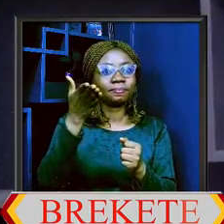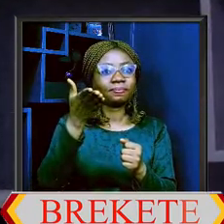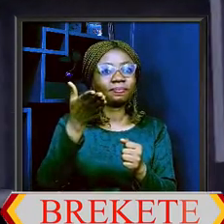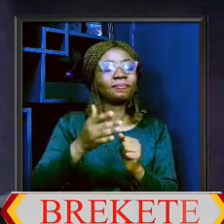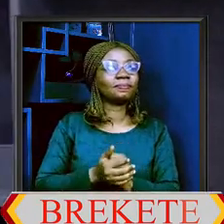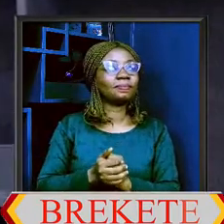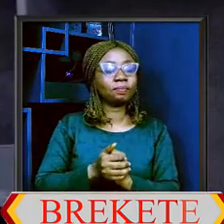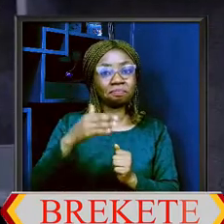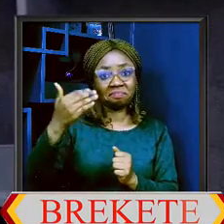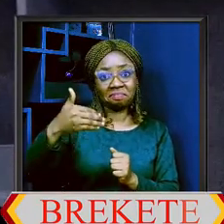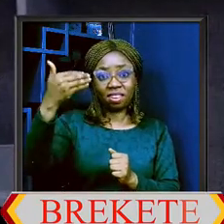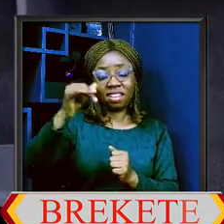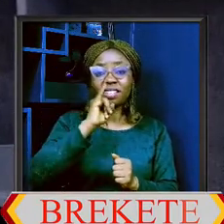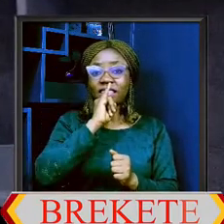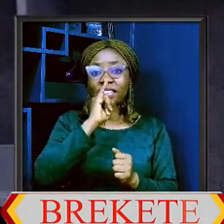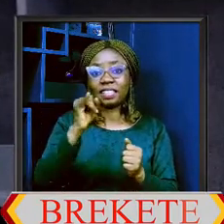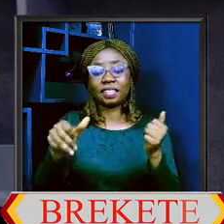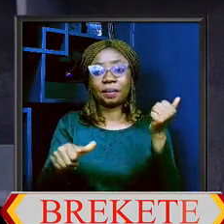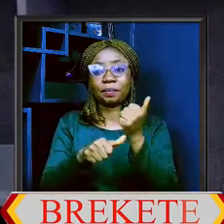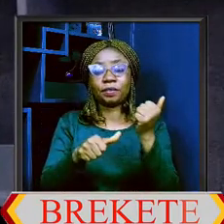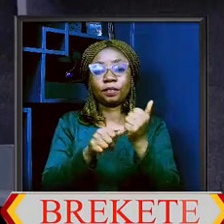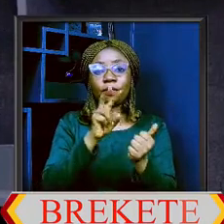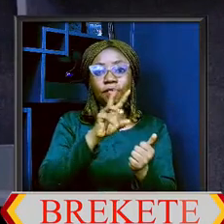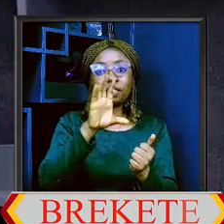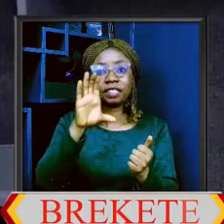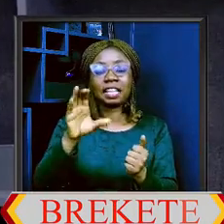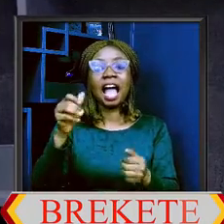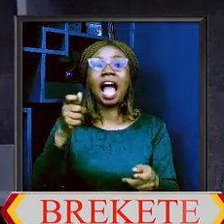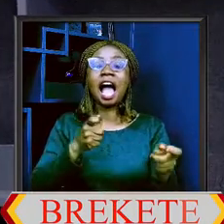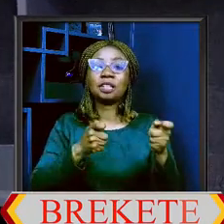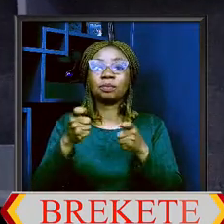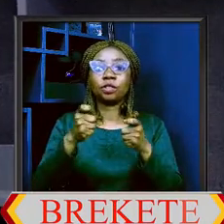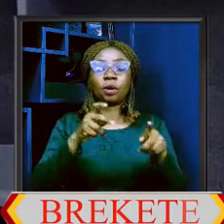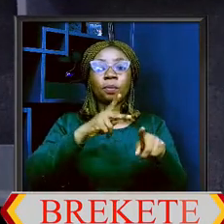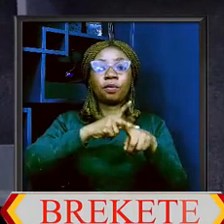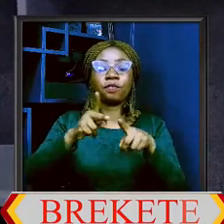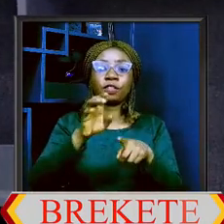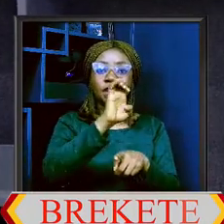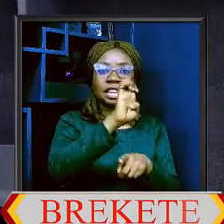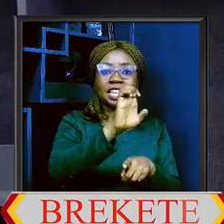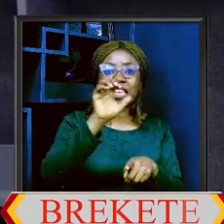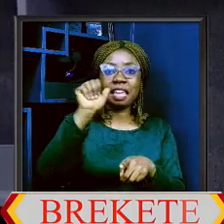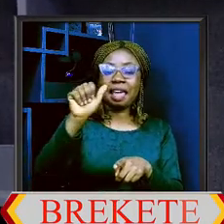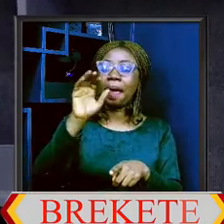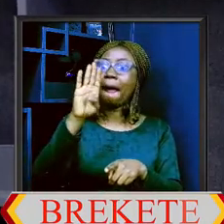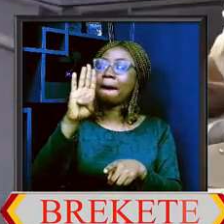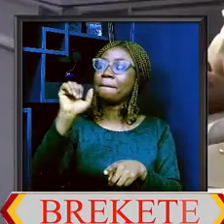ALU the next is the Deputy Vice Chancellor Administration Professor EA